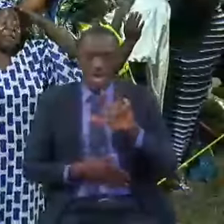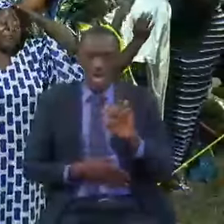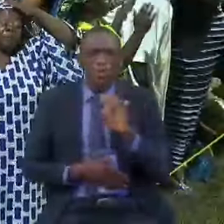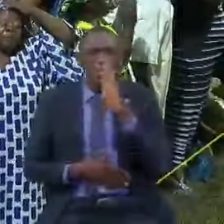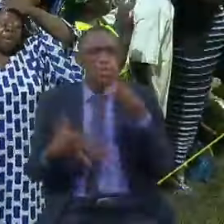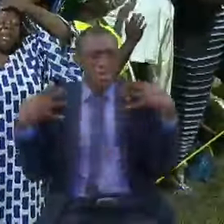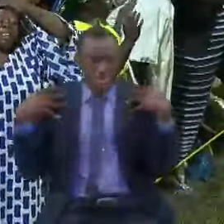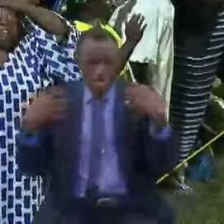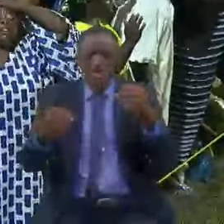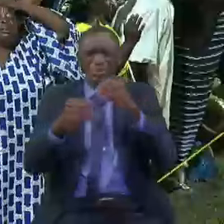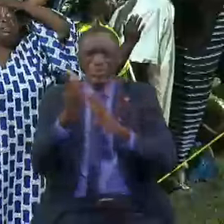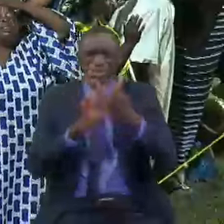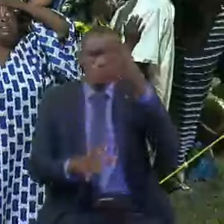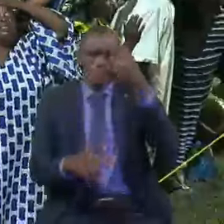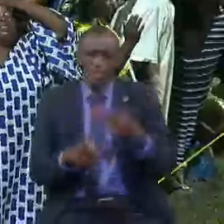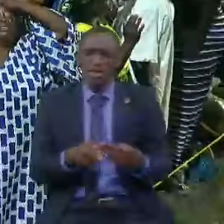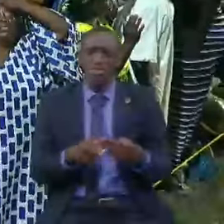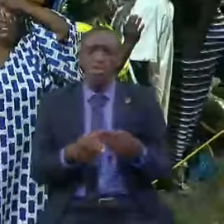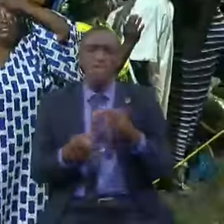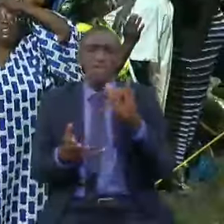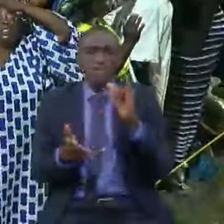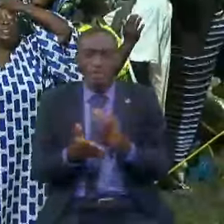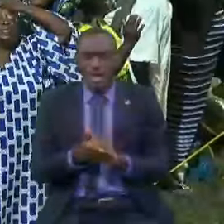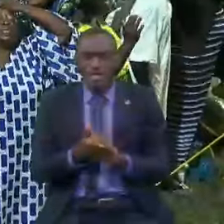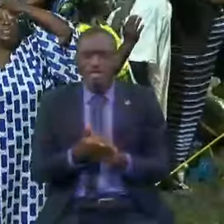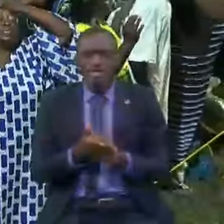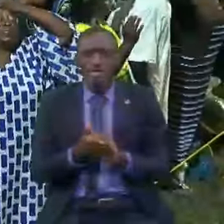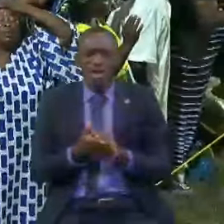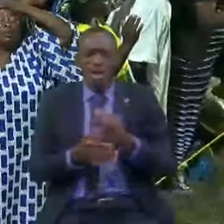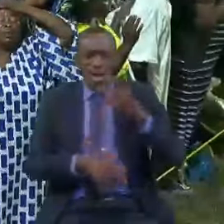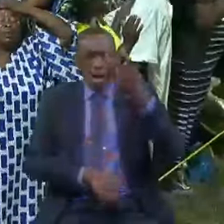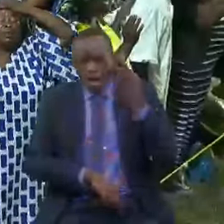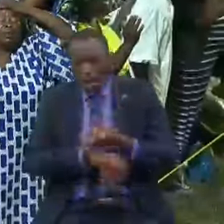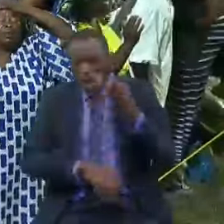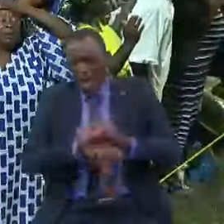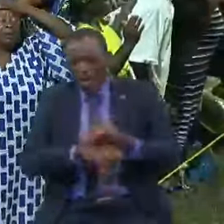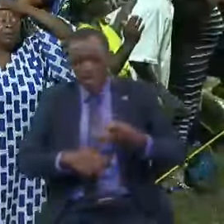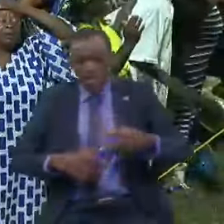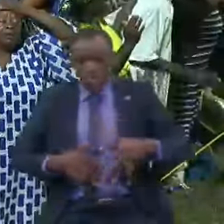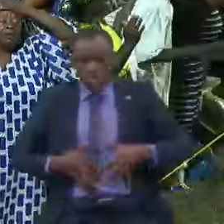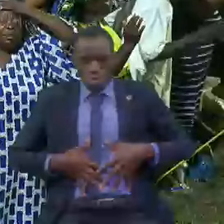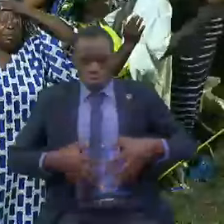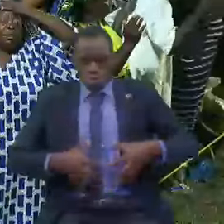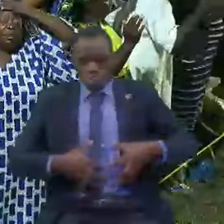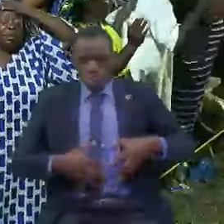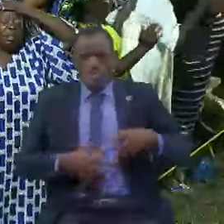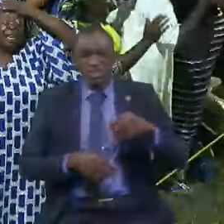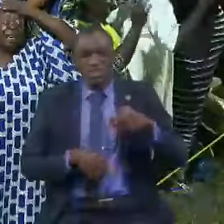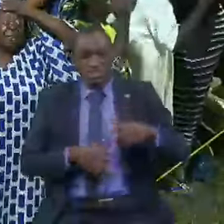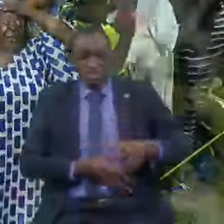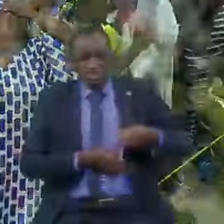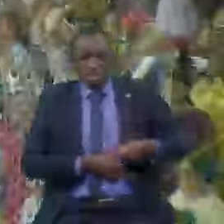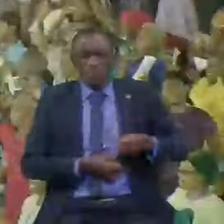name. That heart, fibroid like stone, come out in Jesus'